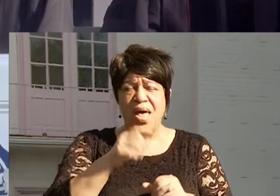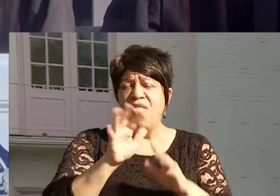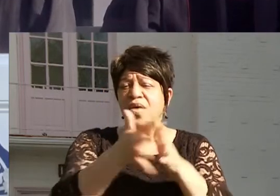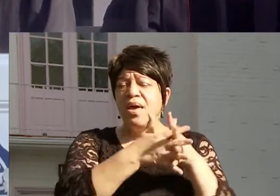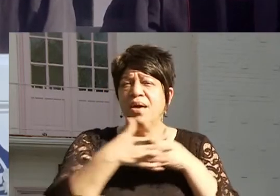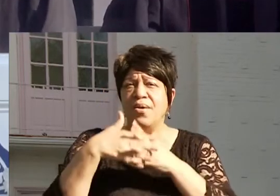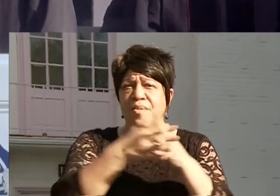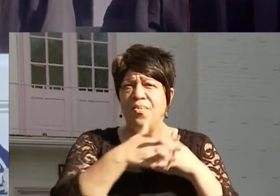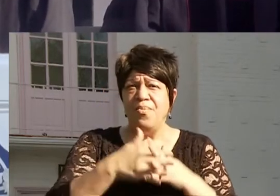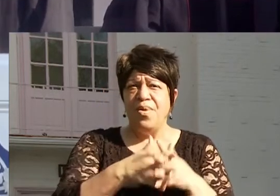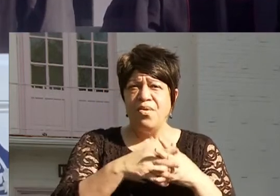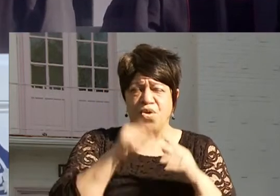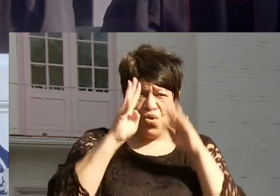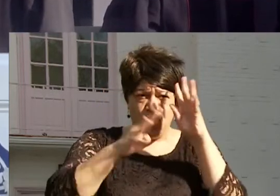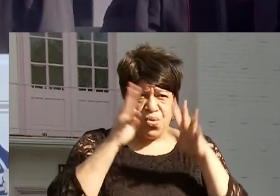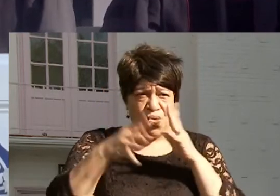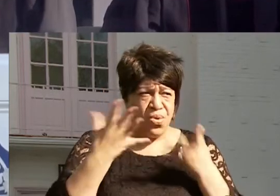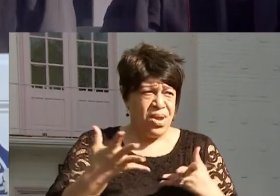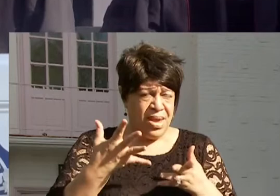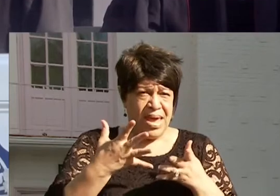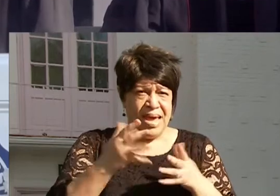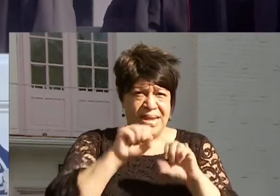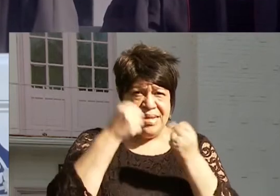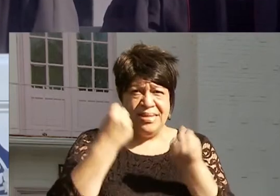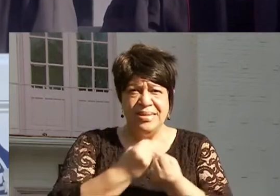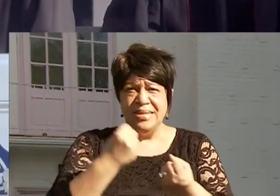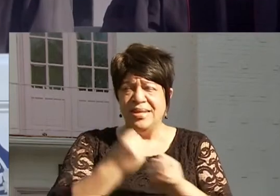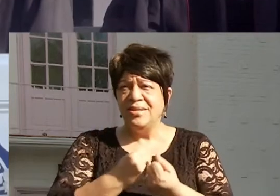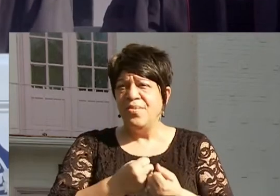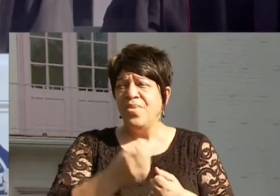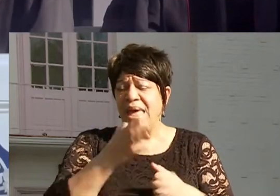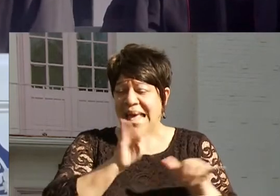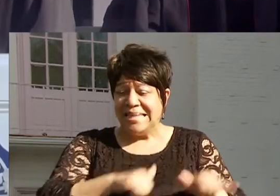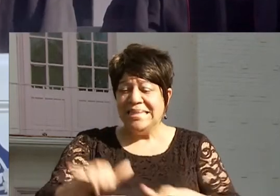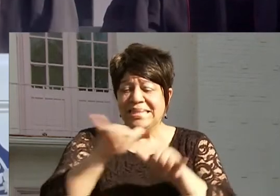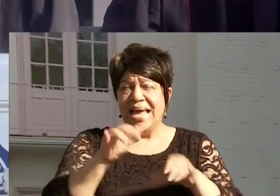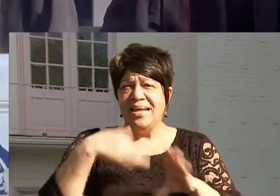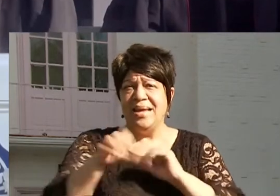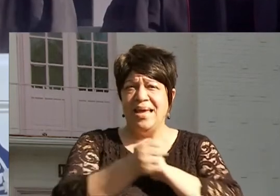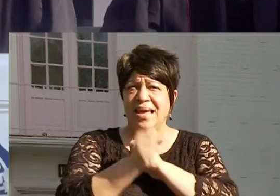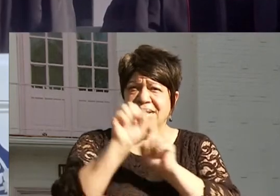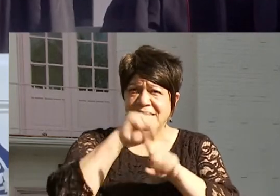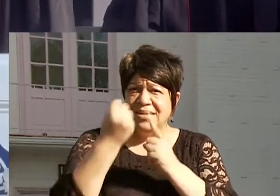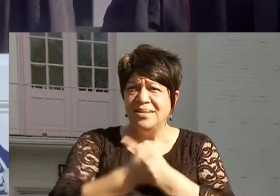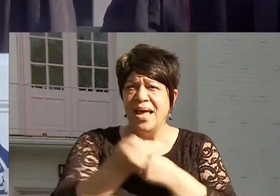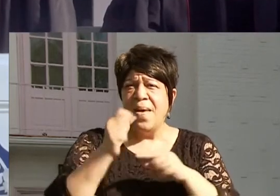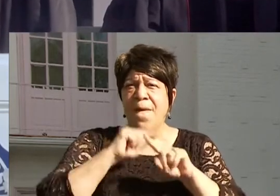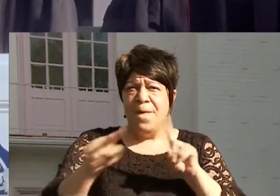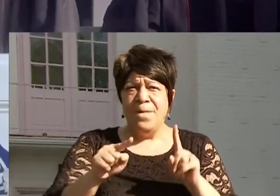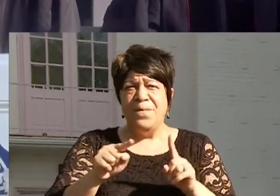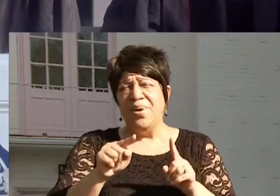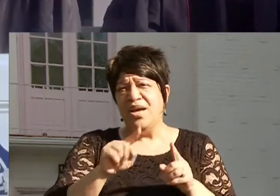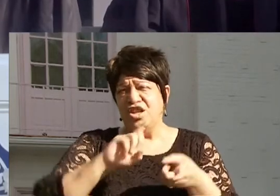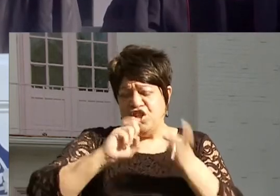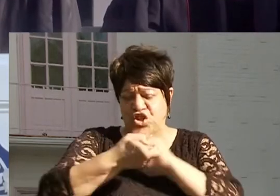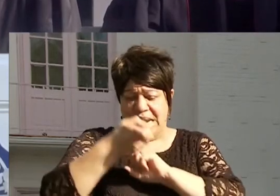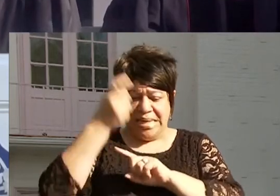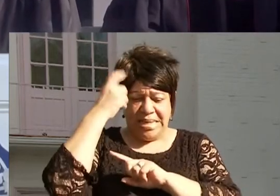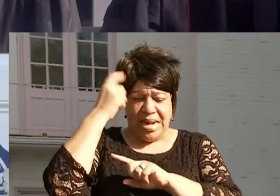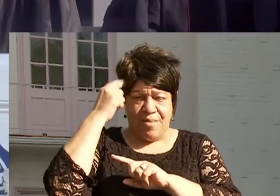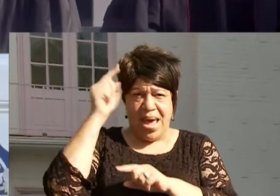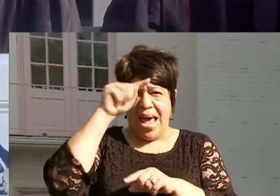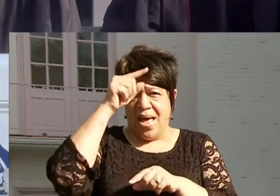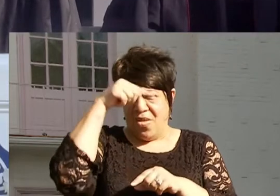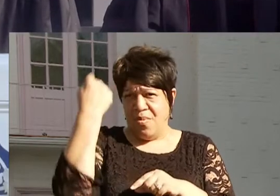helped not only to perpetuate your place and status in society, but also have assisted in the brainwashing of others into thinking much